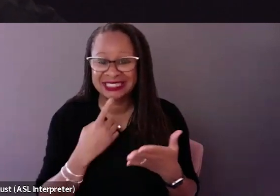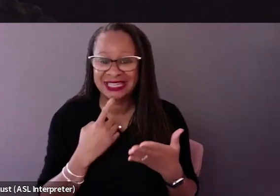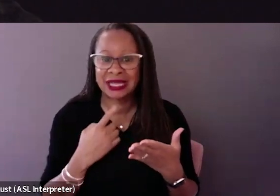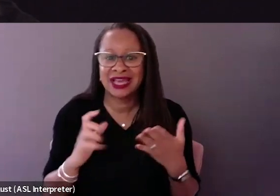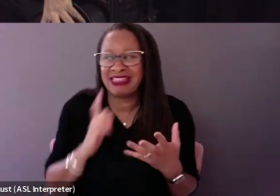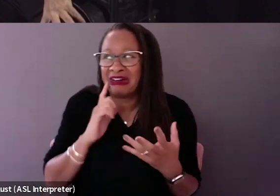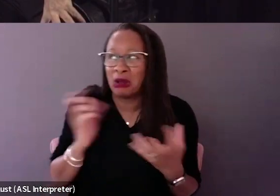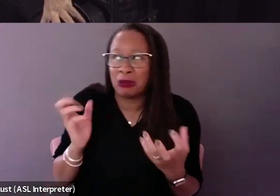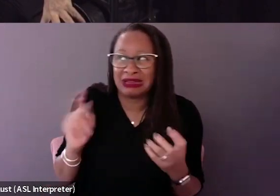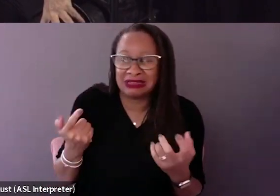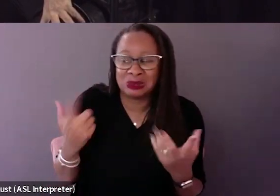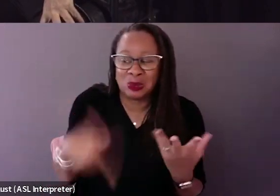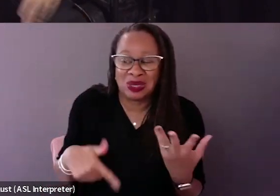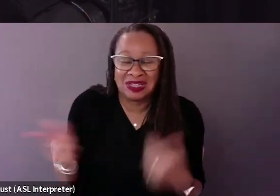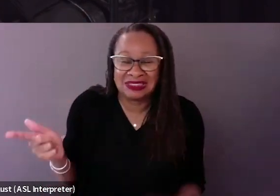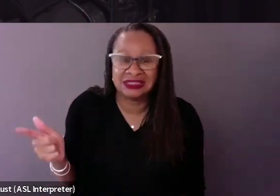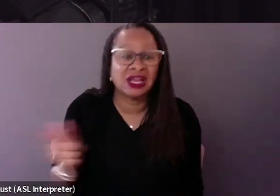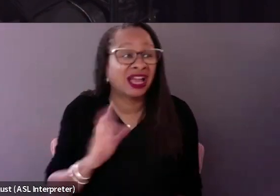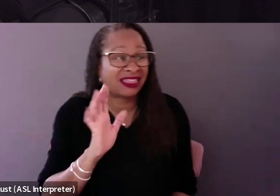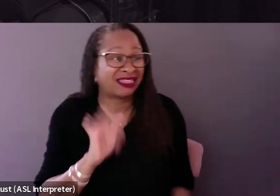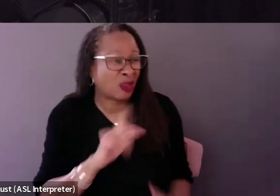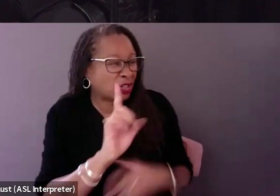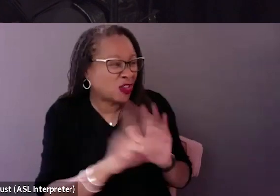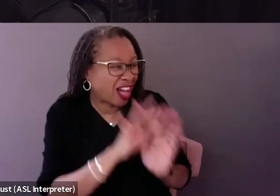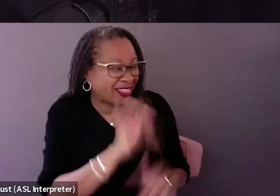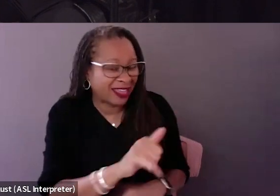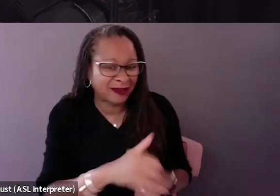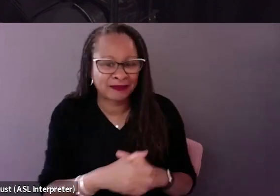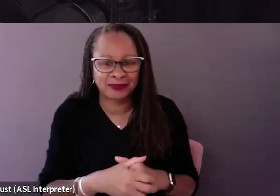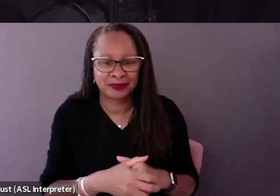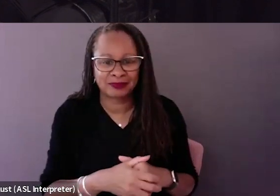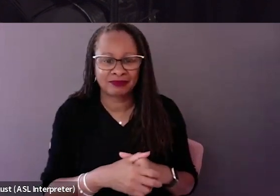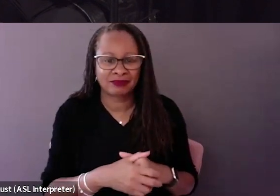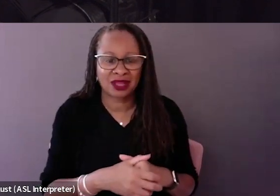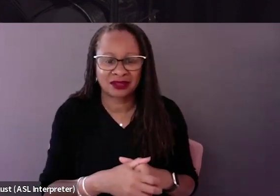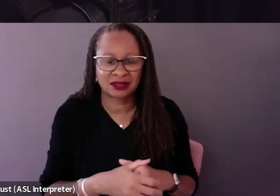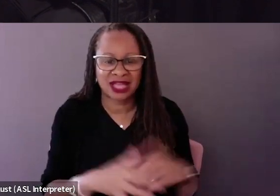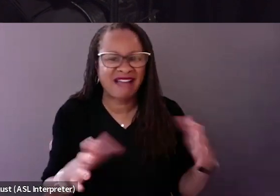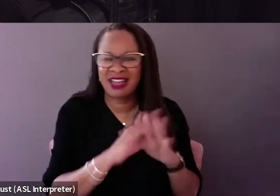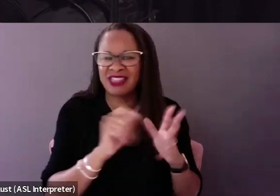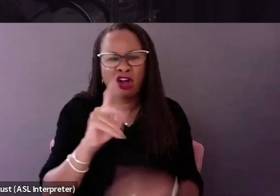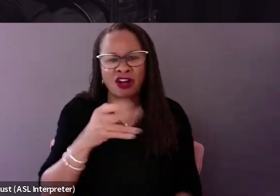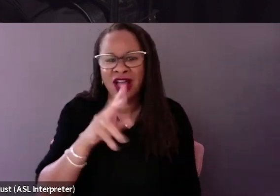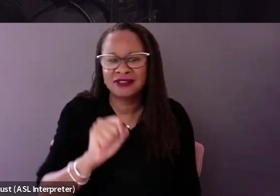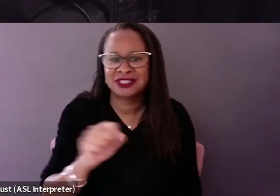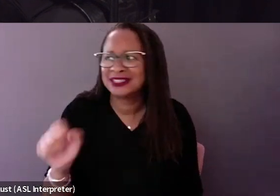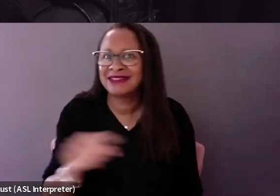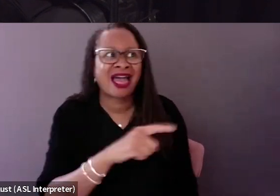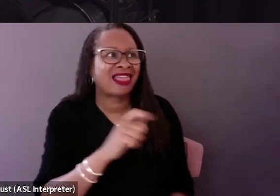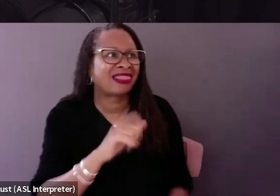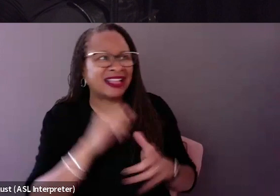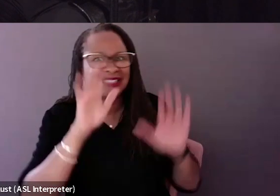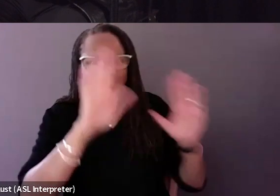it comes. I don't know. And he goes, where'd you find that? I was like, well, I found it. He goes, that's fantastic. I was